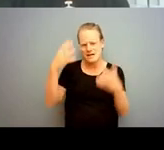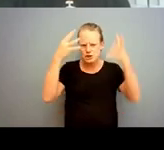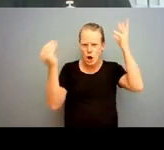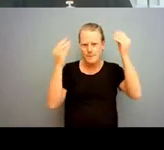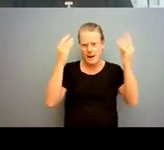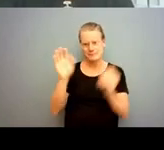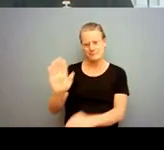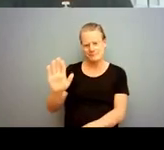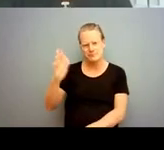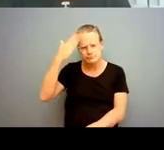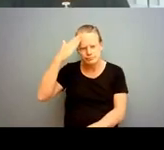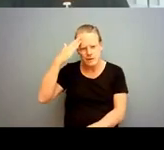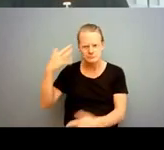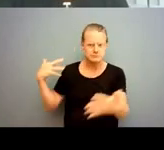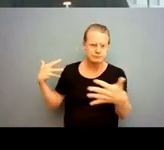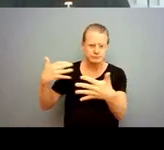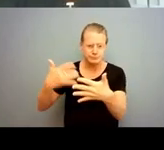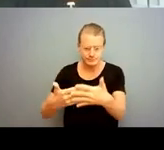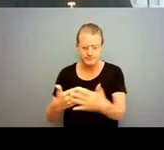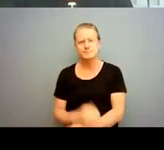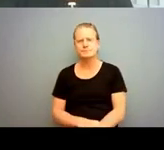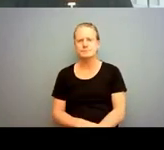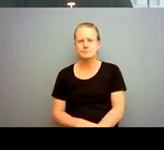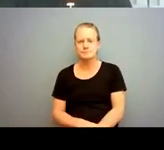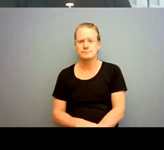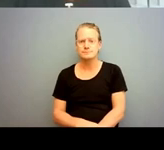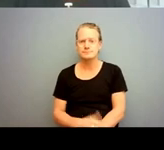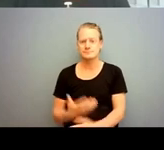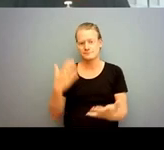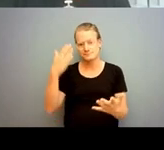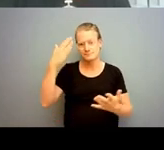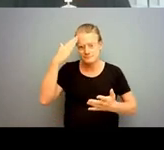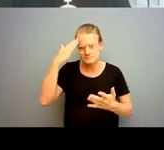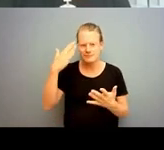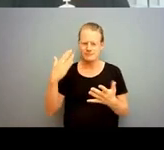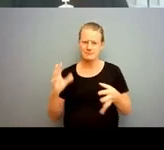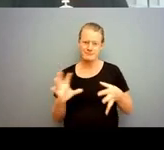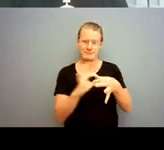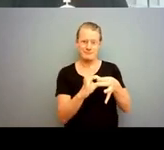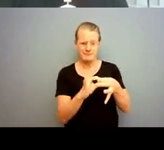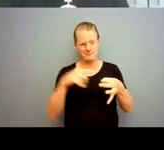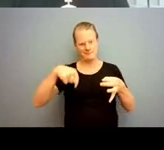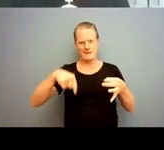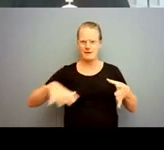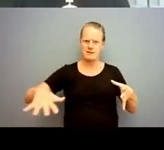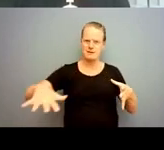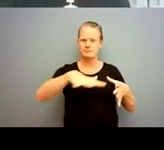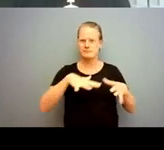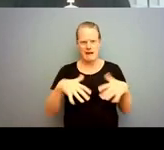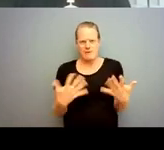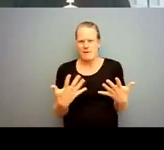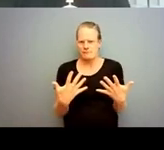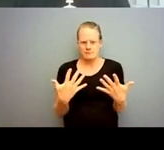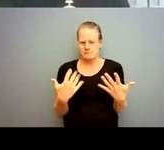languages still enrich the diversity and the knowledge of the region. But living with a disability or